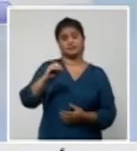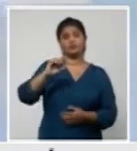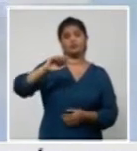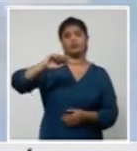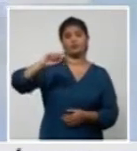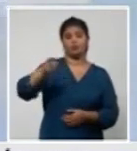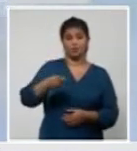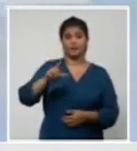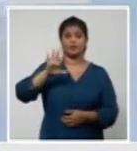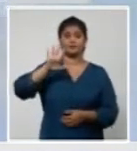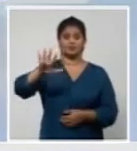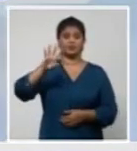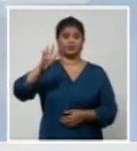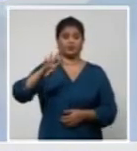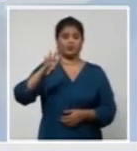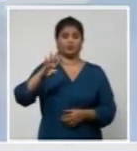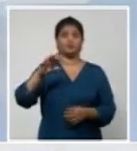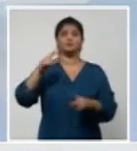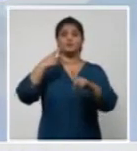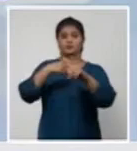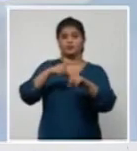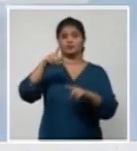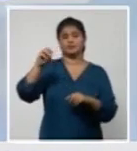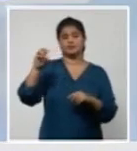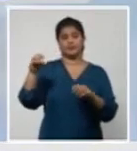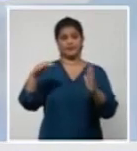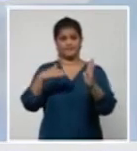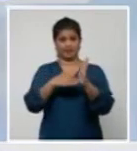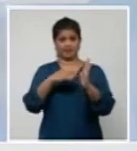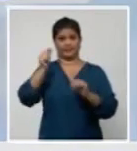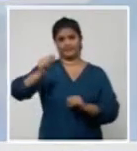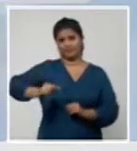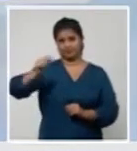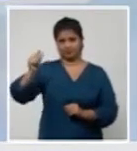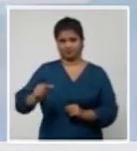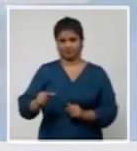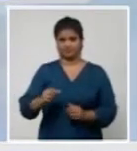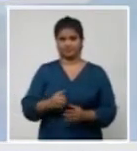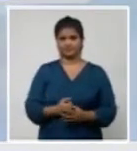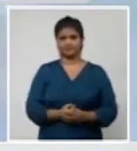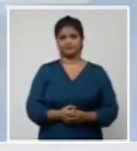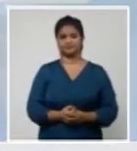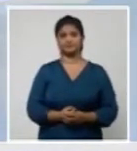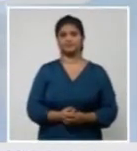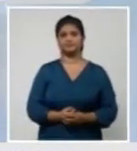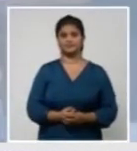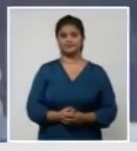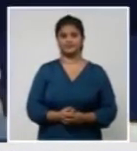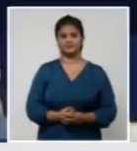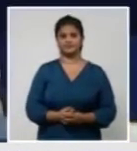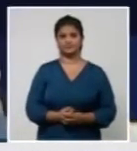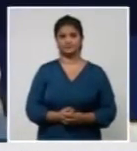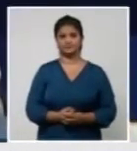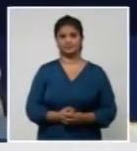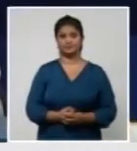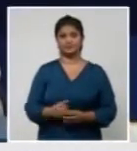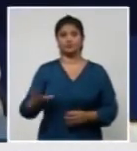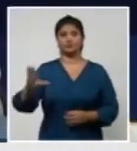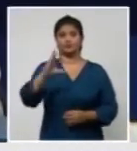0.13. As such, Cuba has an overall confirmed case per 100,000 inhabitants rate